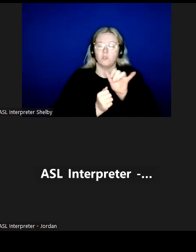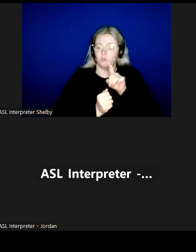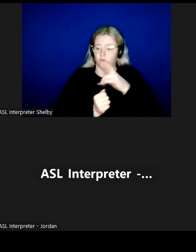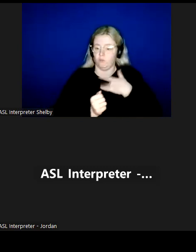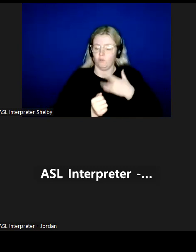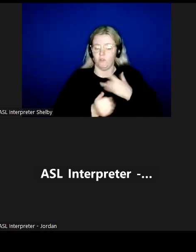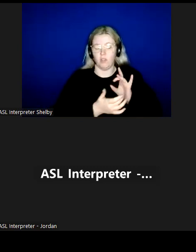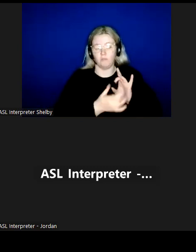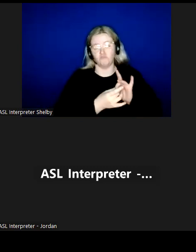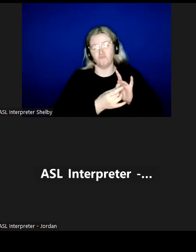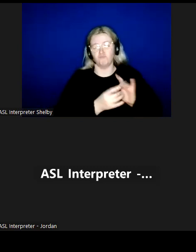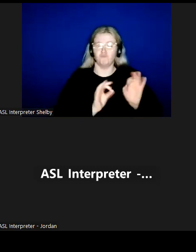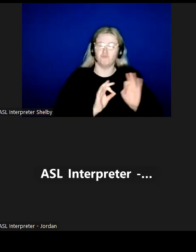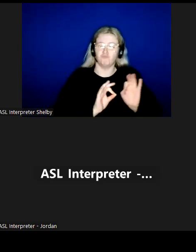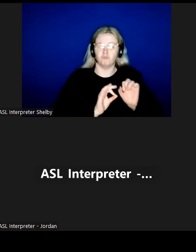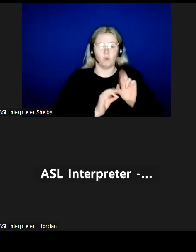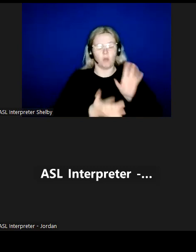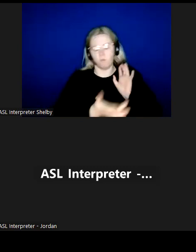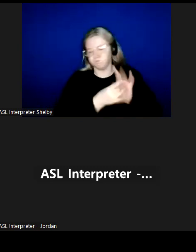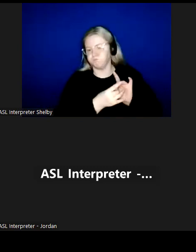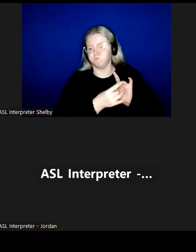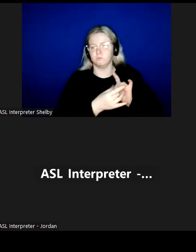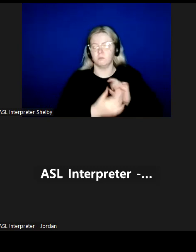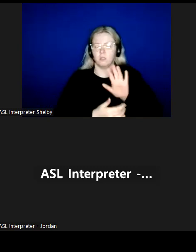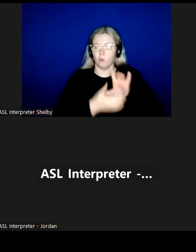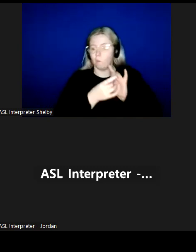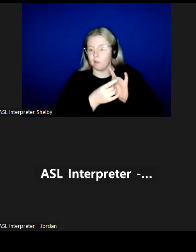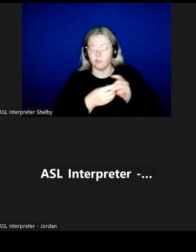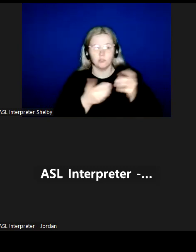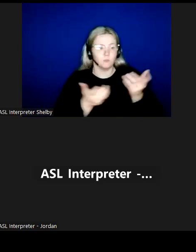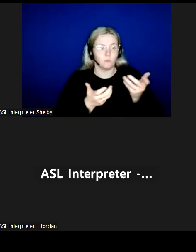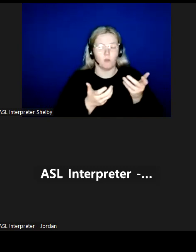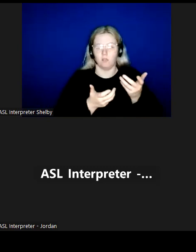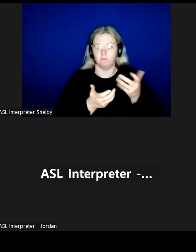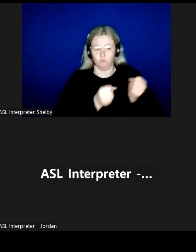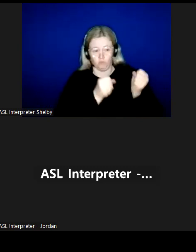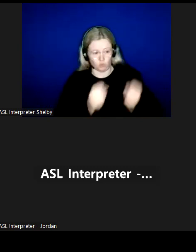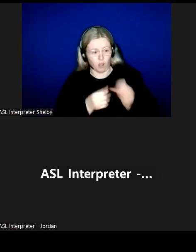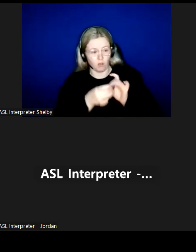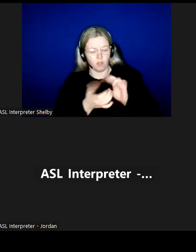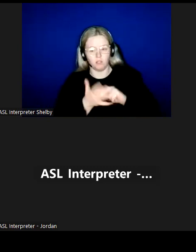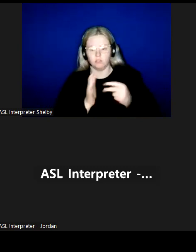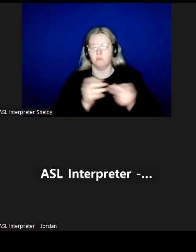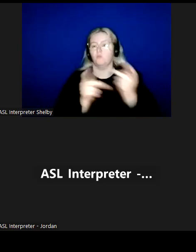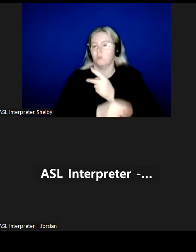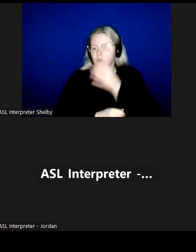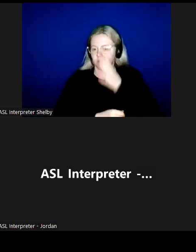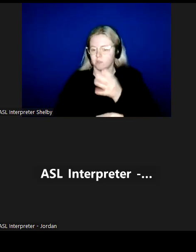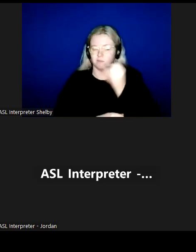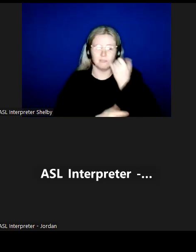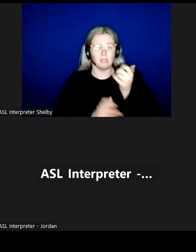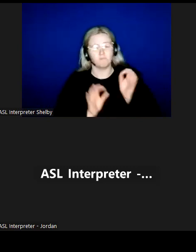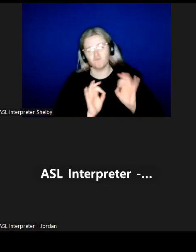person that had died. So what was your relationship to the person that had died? We grieve differently depending